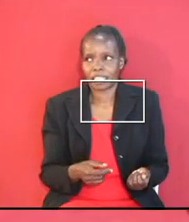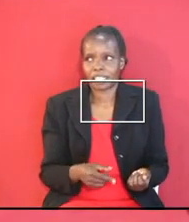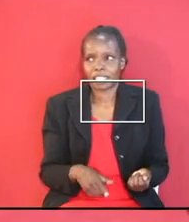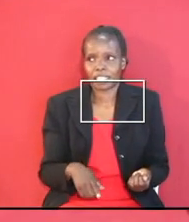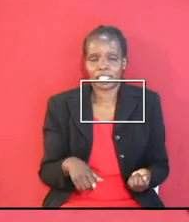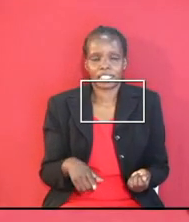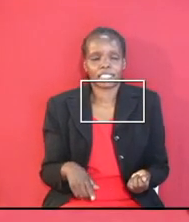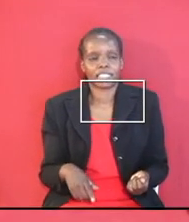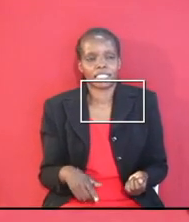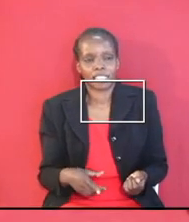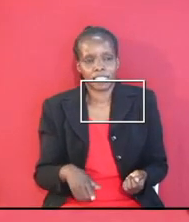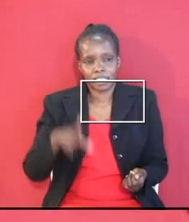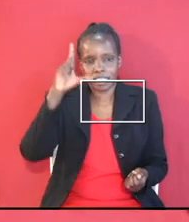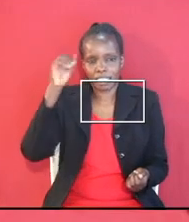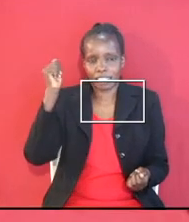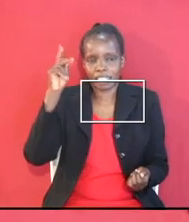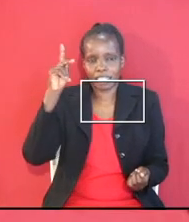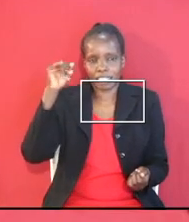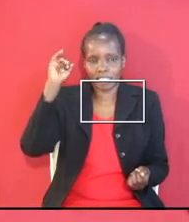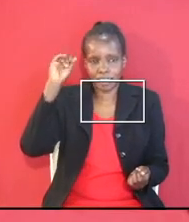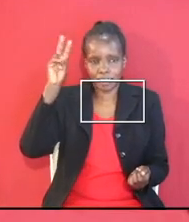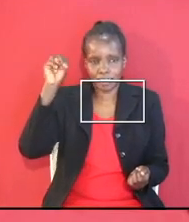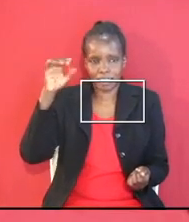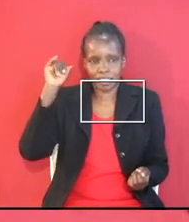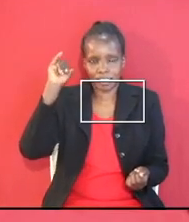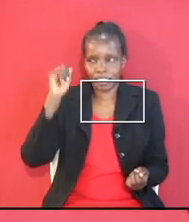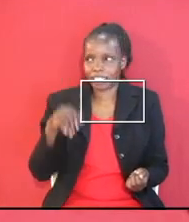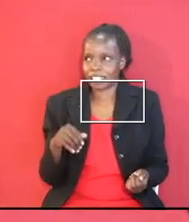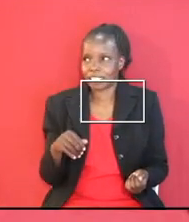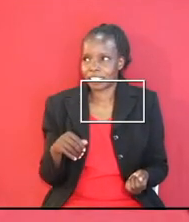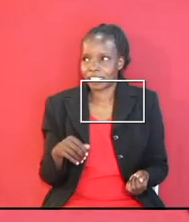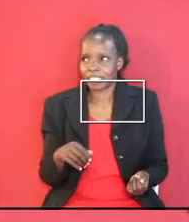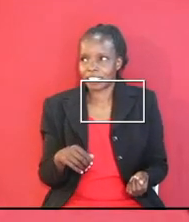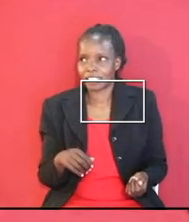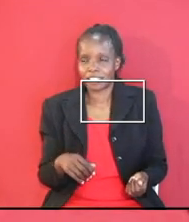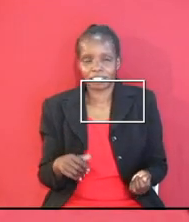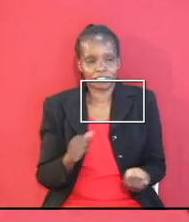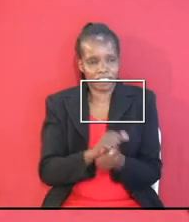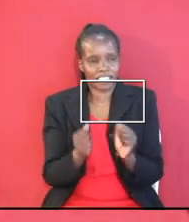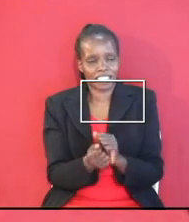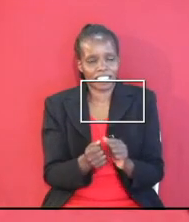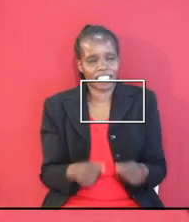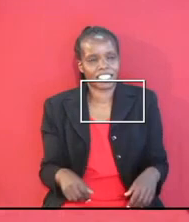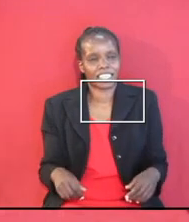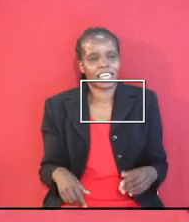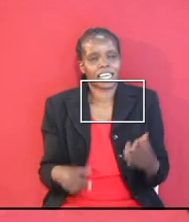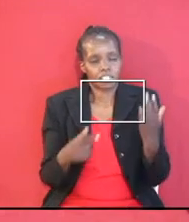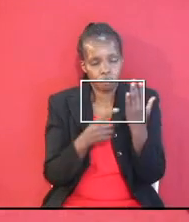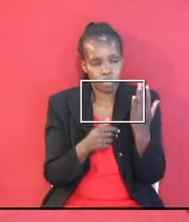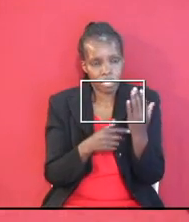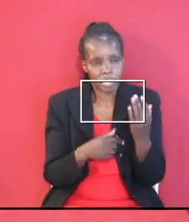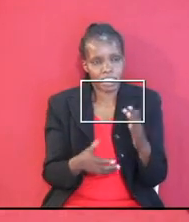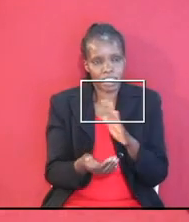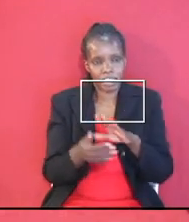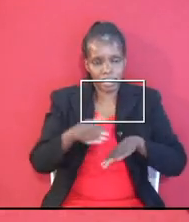Lakini. How do you make it in our language? Nikali, something. We've twisted English and Swahili. Parents will never